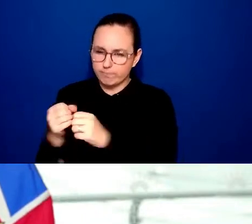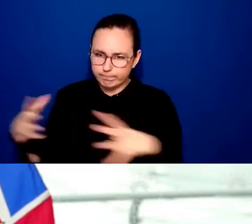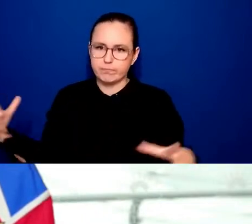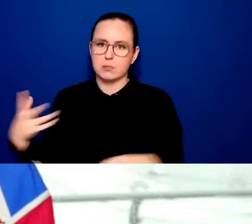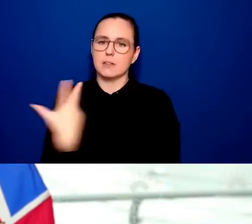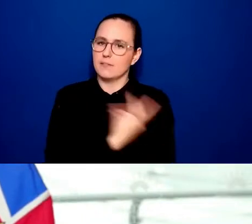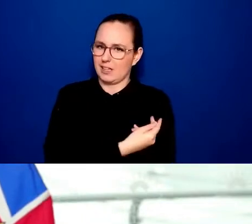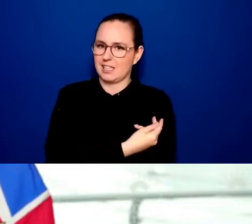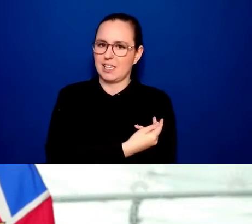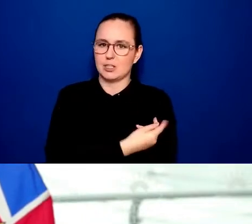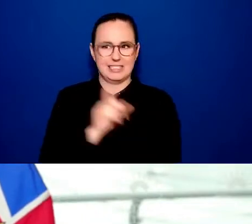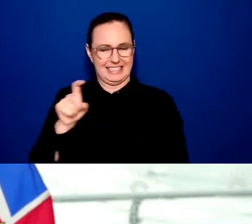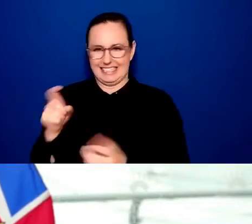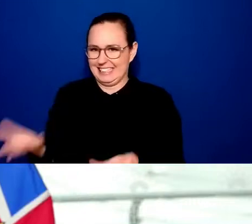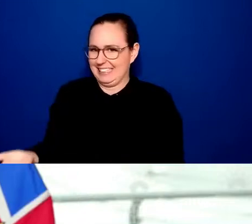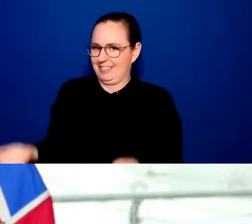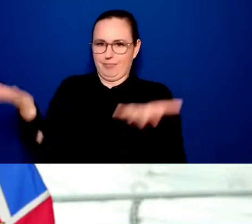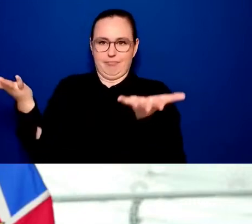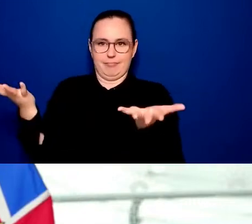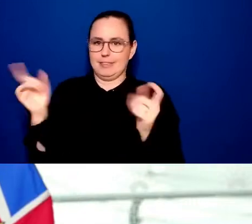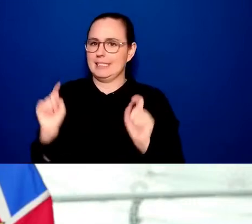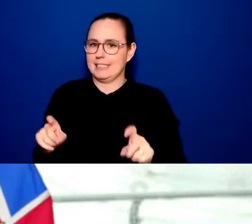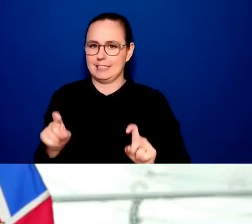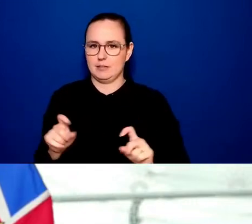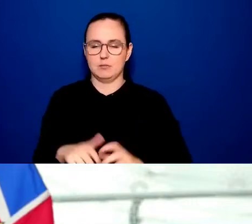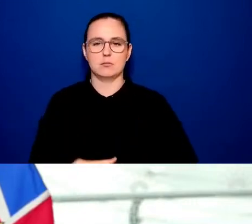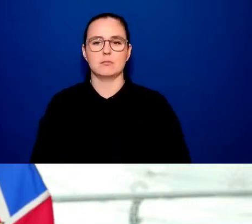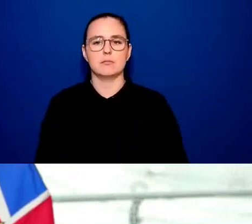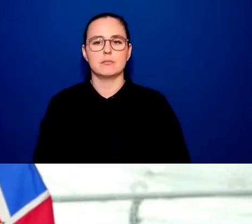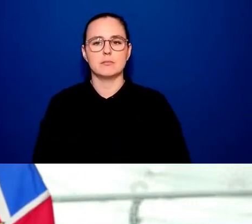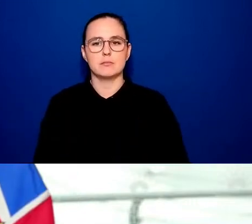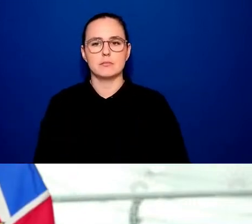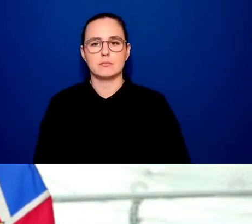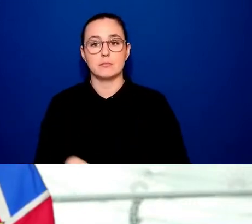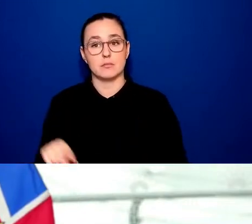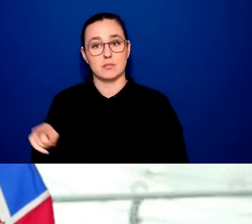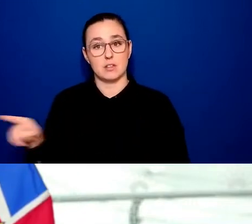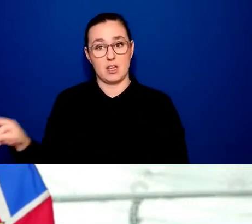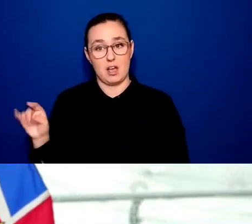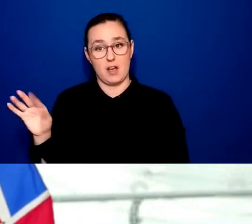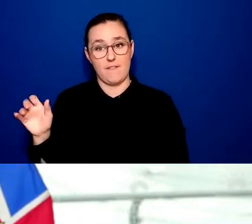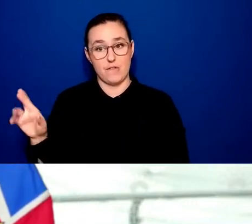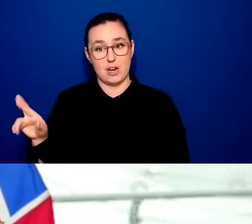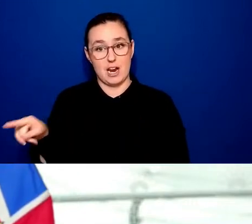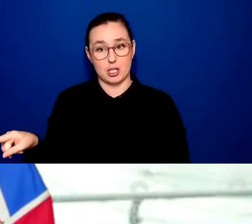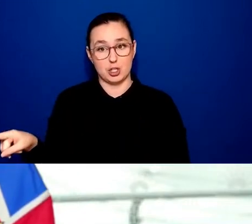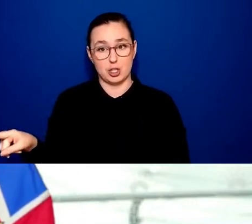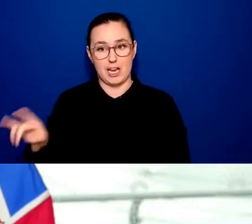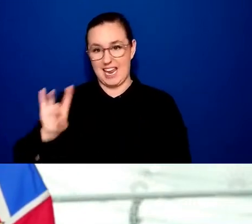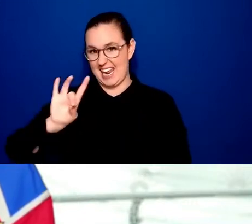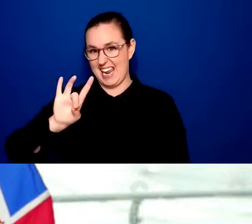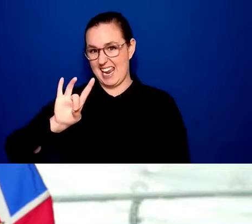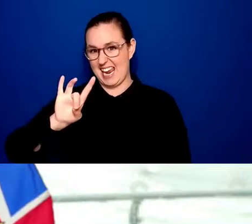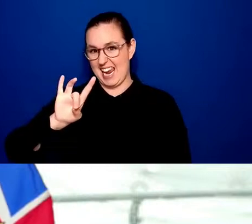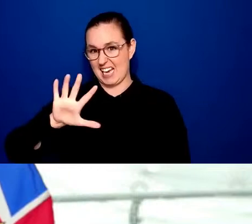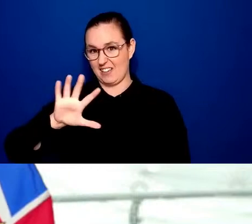higher than that. Across Fraser Health, the number is 88.5% first dose and 81.3% second dose, so we've done very well across